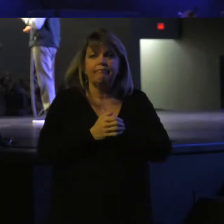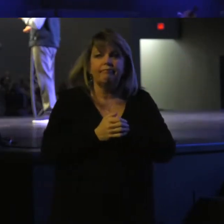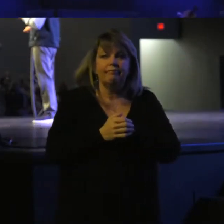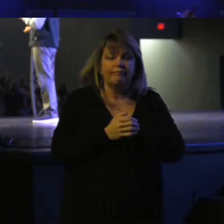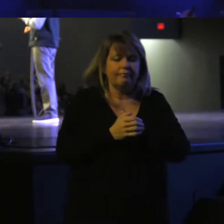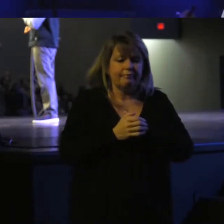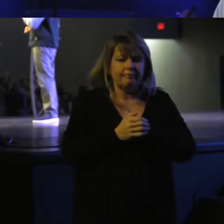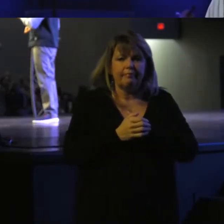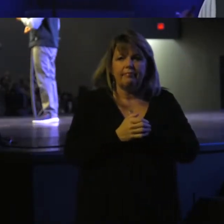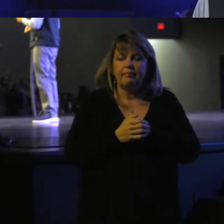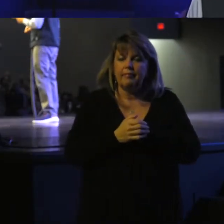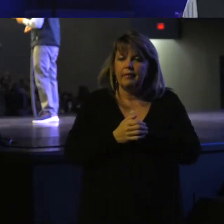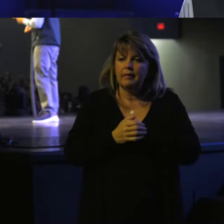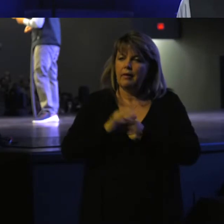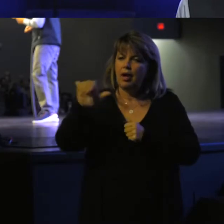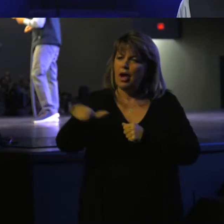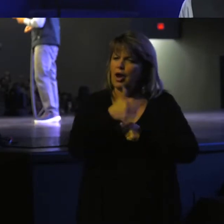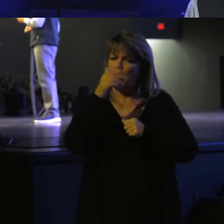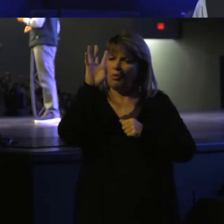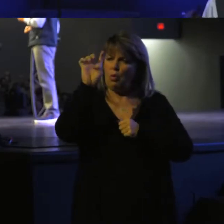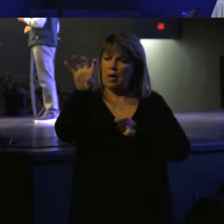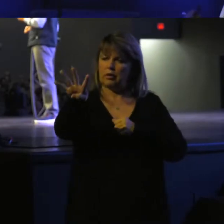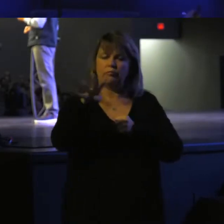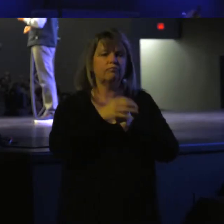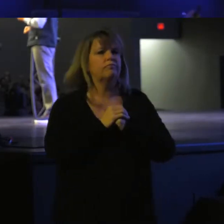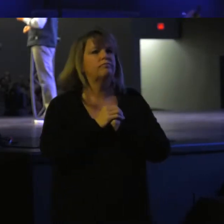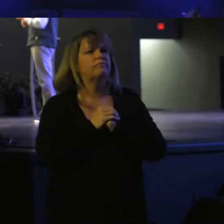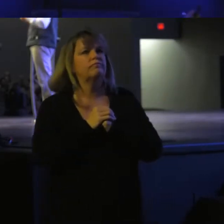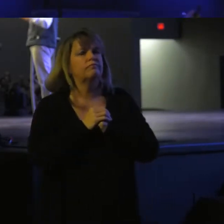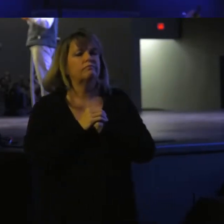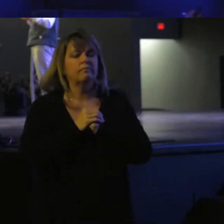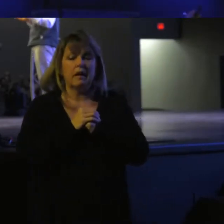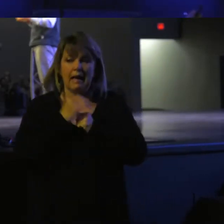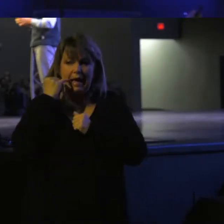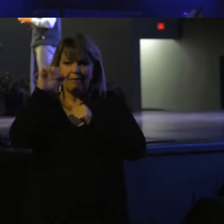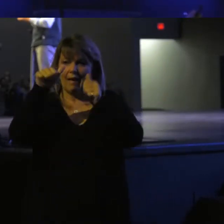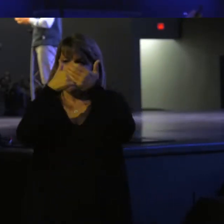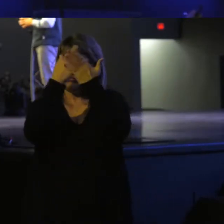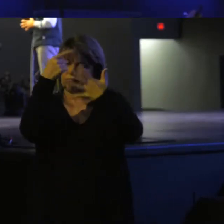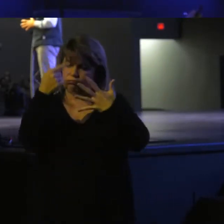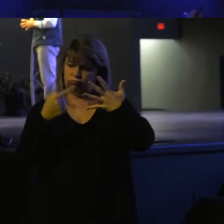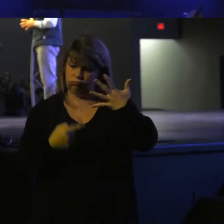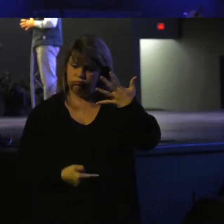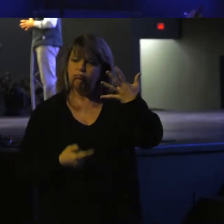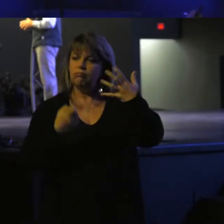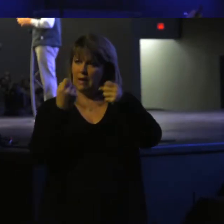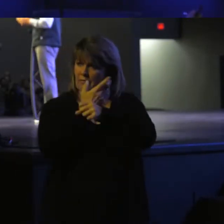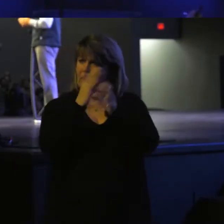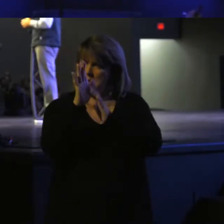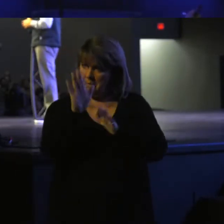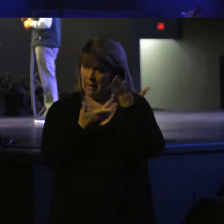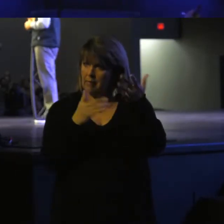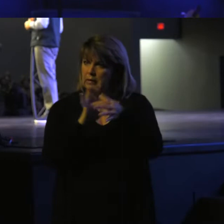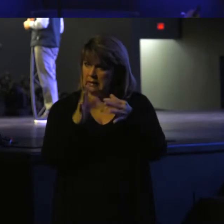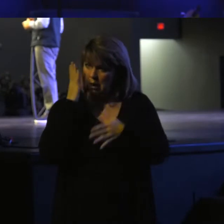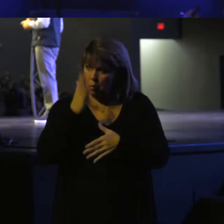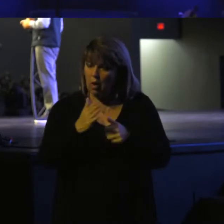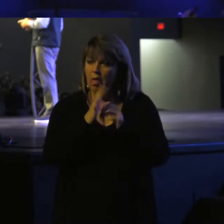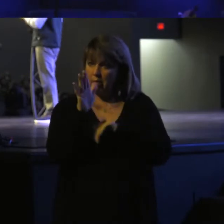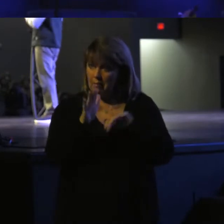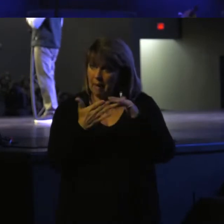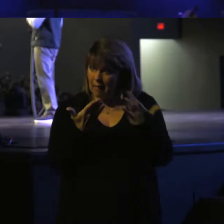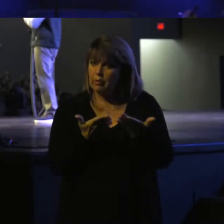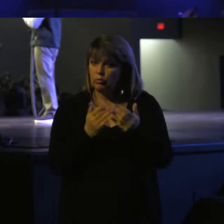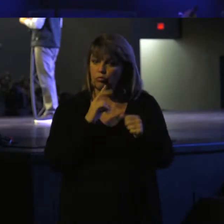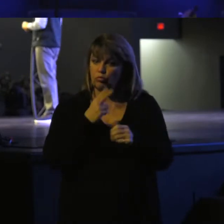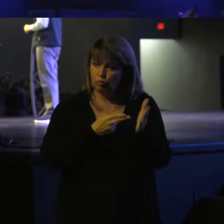Which brings me to another question. If heaven is all that the Bible says it will be, and the Bible is true,